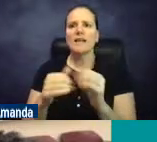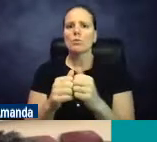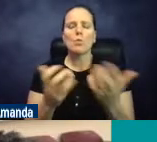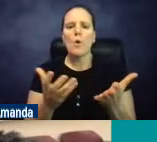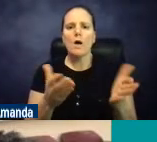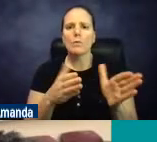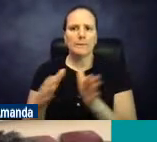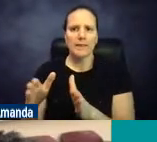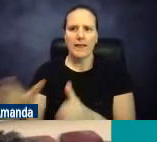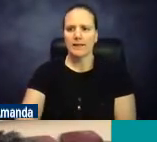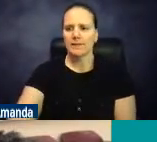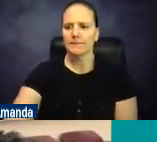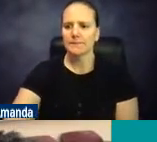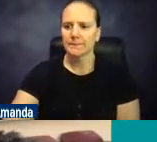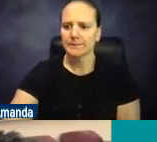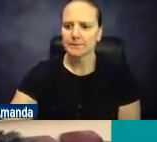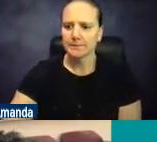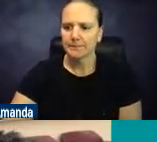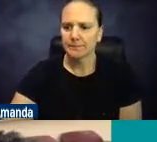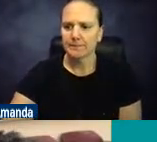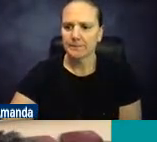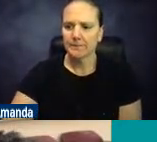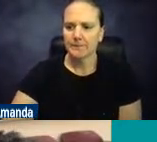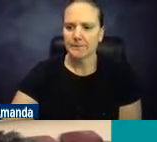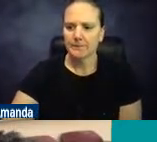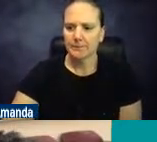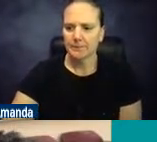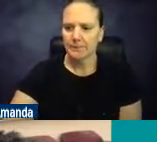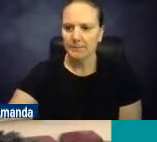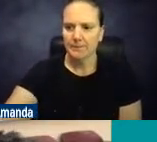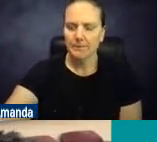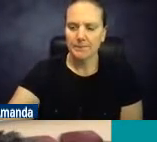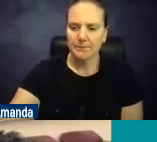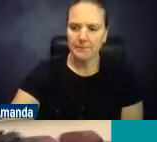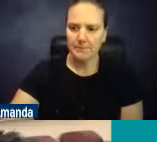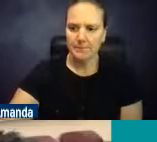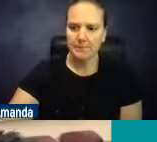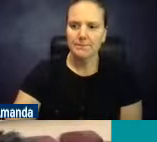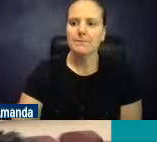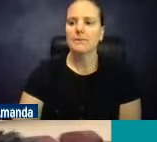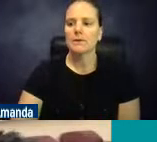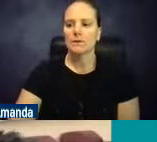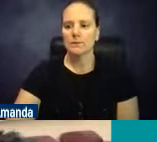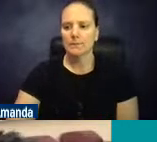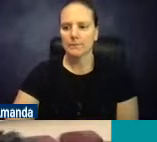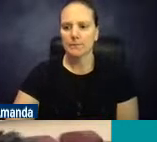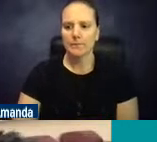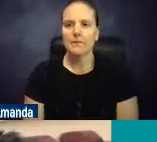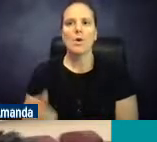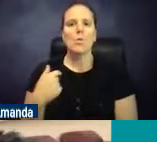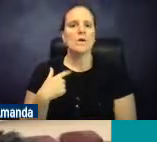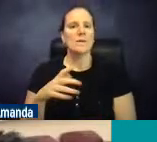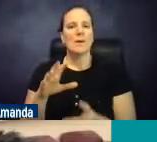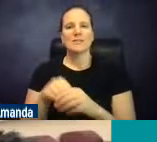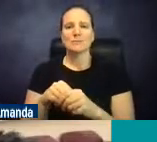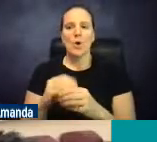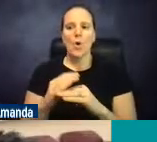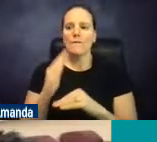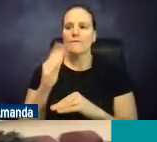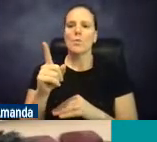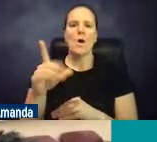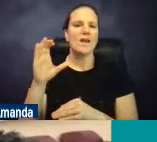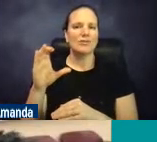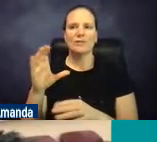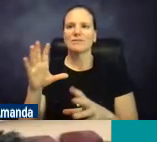planning for the Interstate Bridge Corridor. So we have participated in over 100 engagement